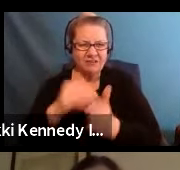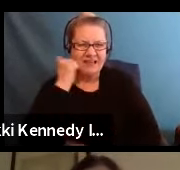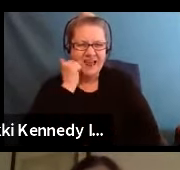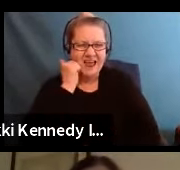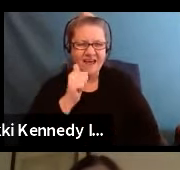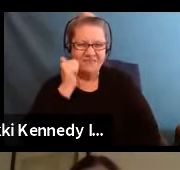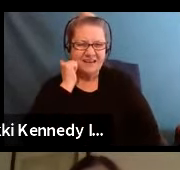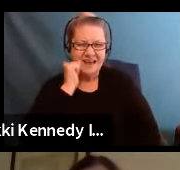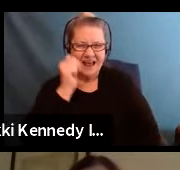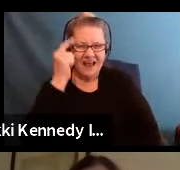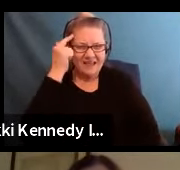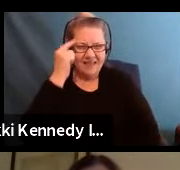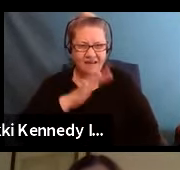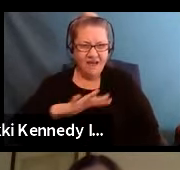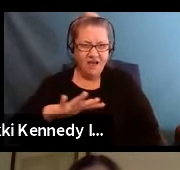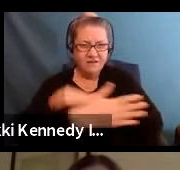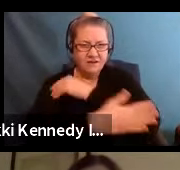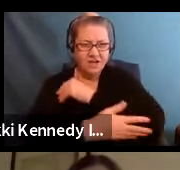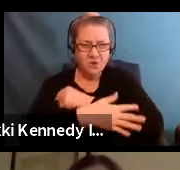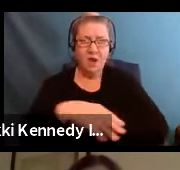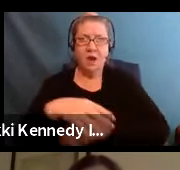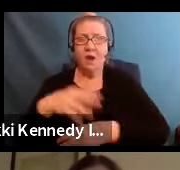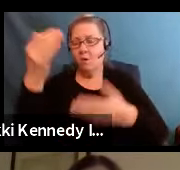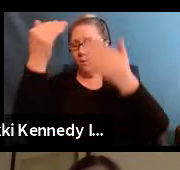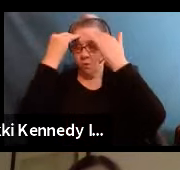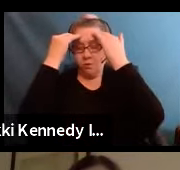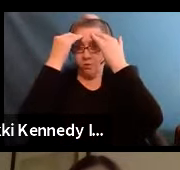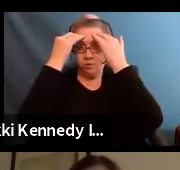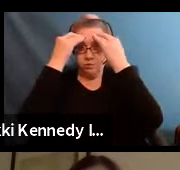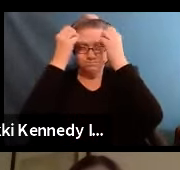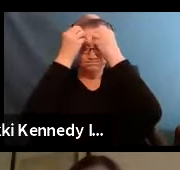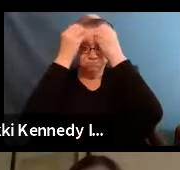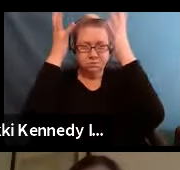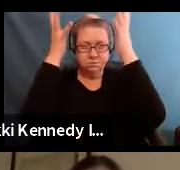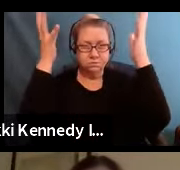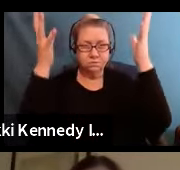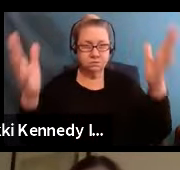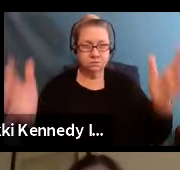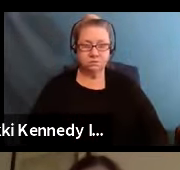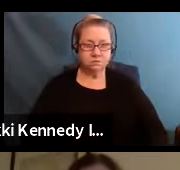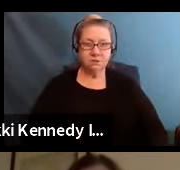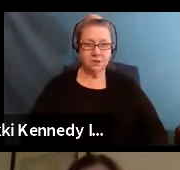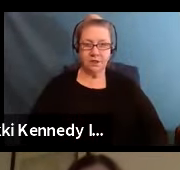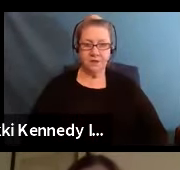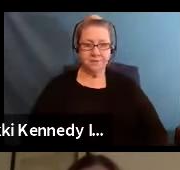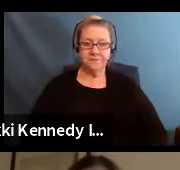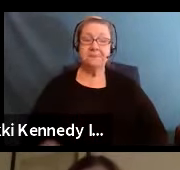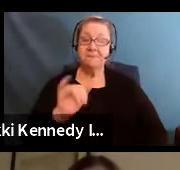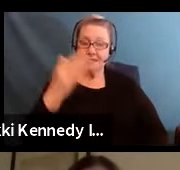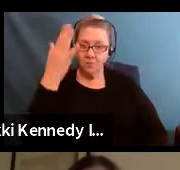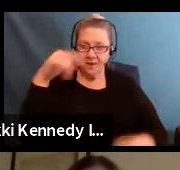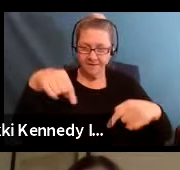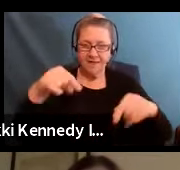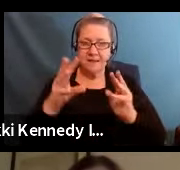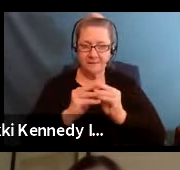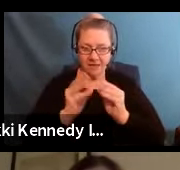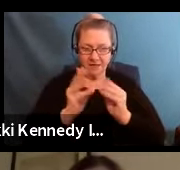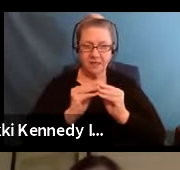the country. I mean, that's mind-boggling. So that's why we're having this meeting. That's why there will